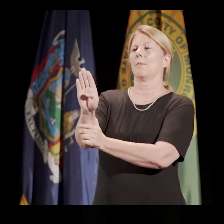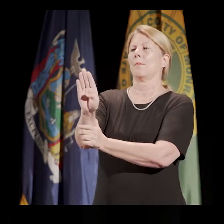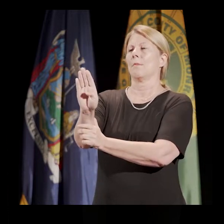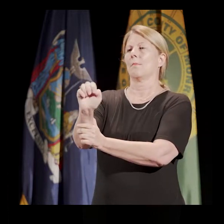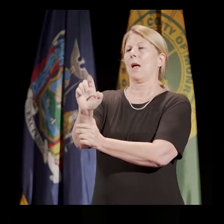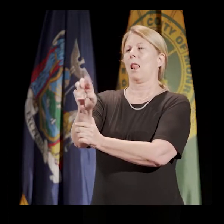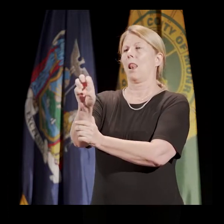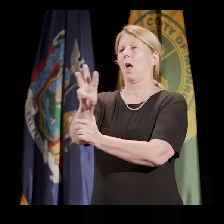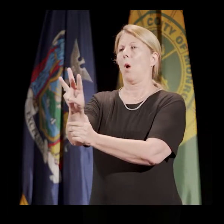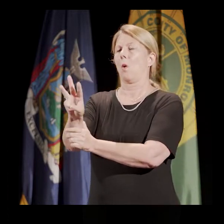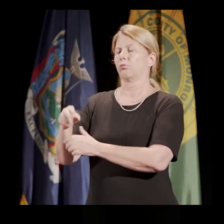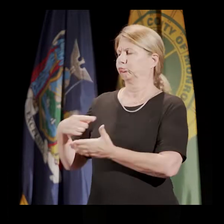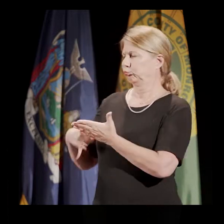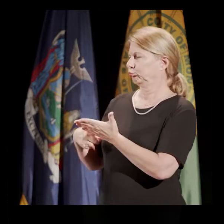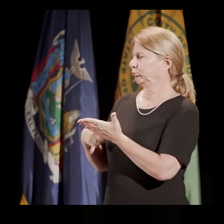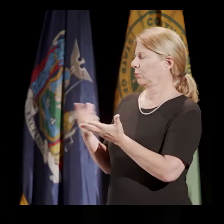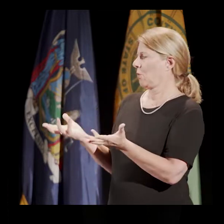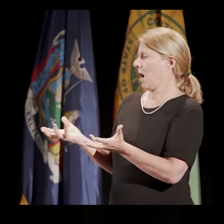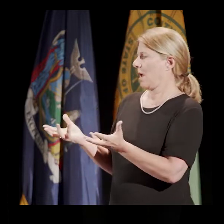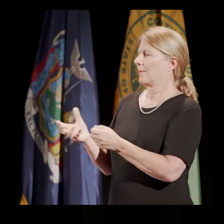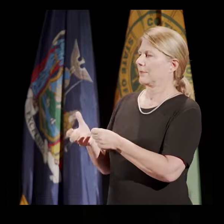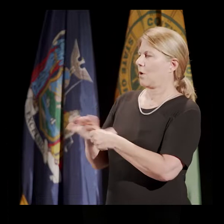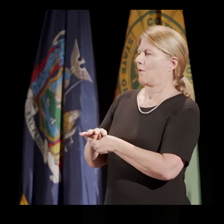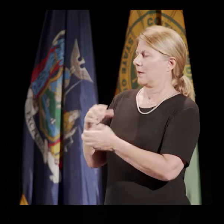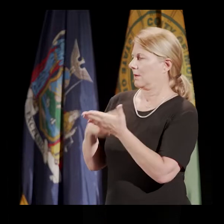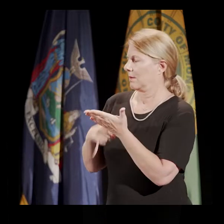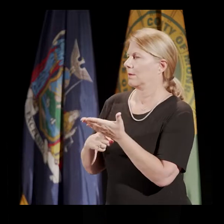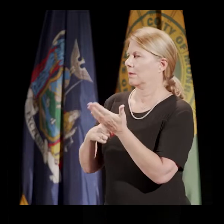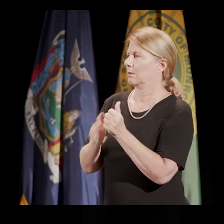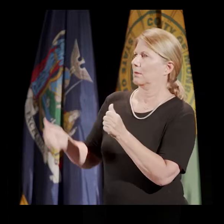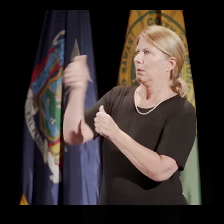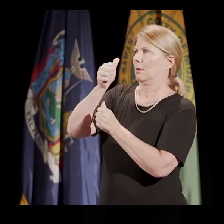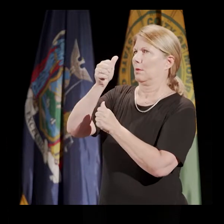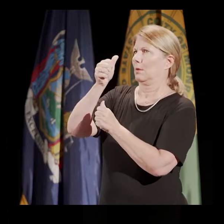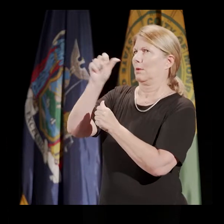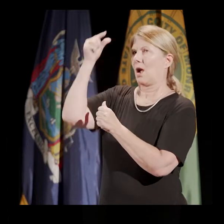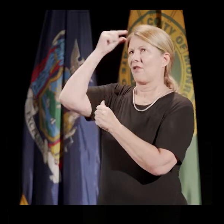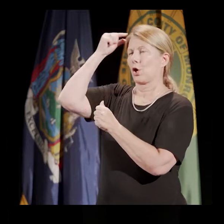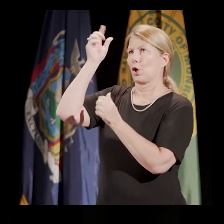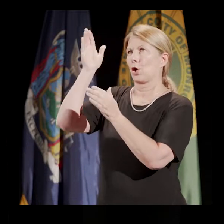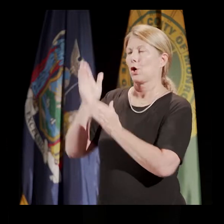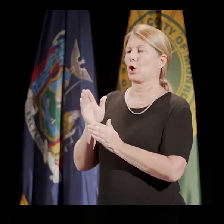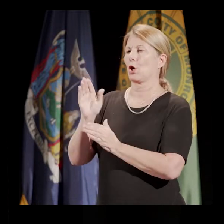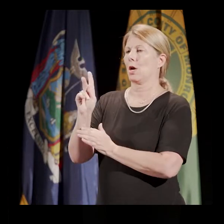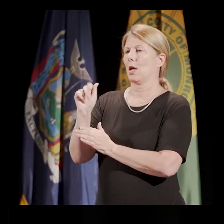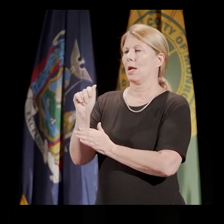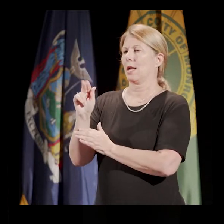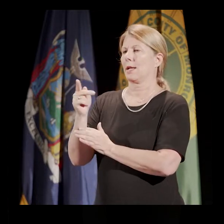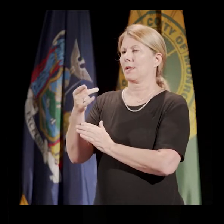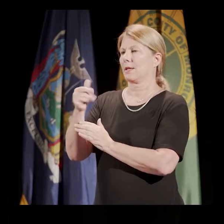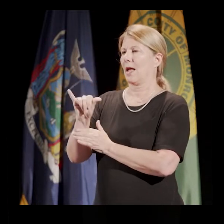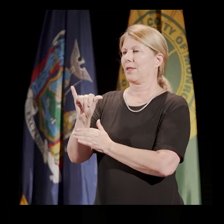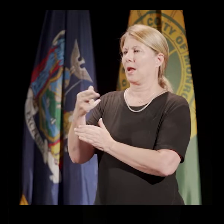response led by Kathy Hope. You remember we had high numbers in the beginning of the new year. Like